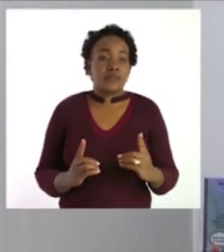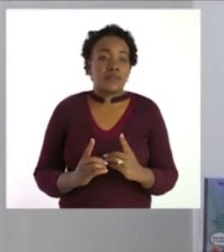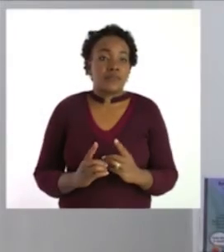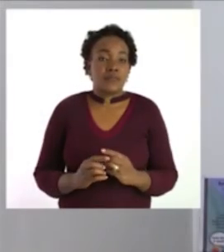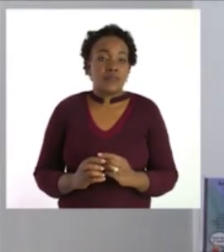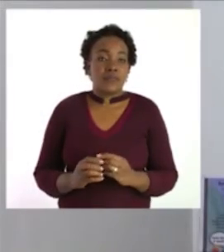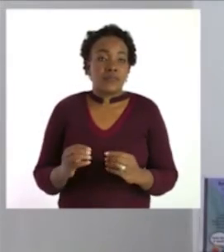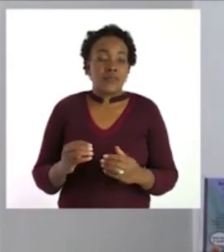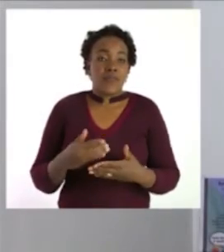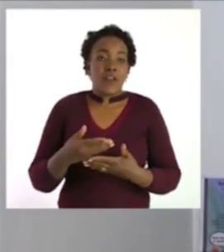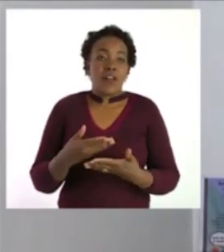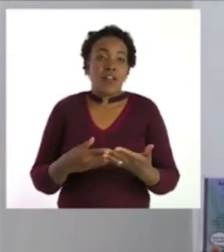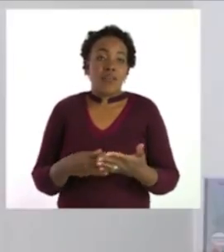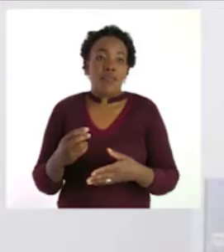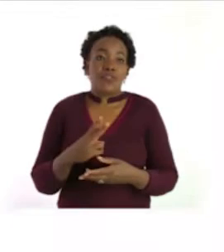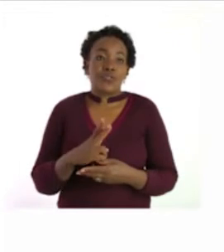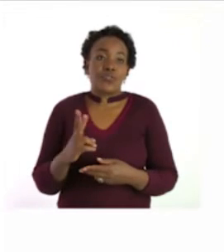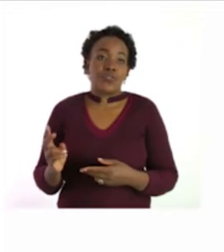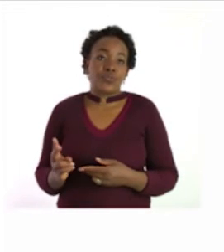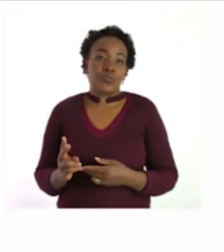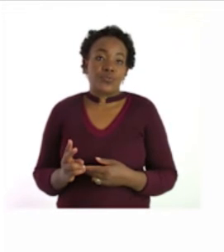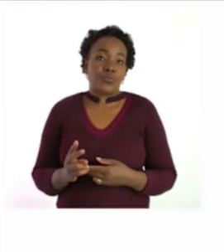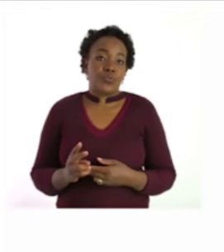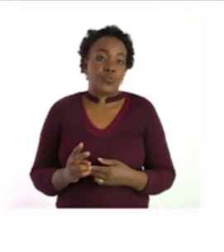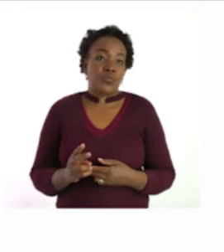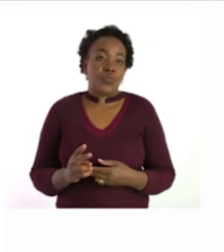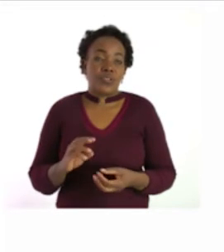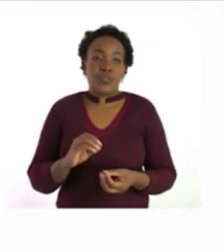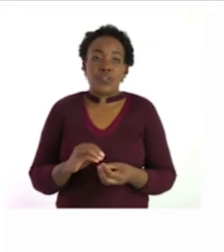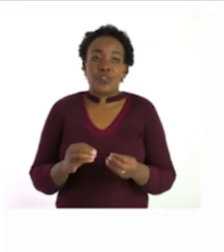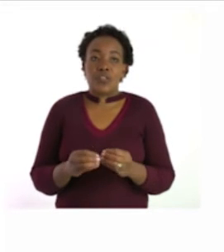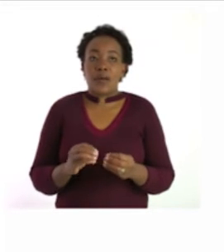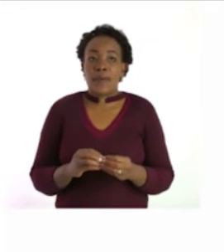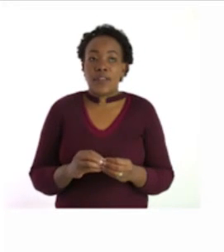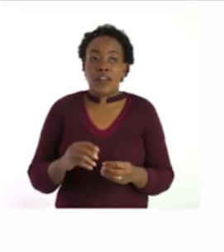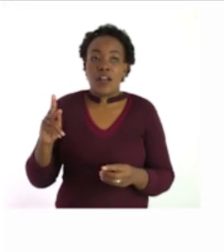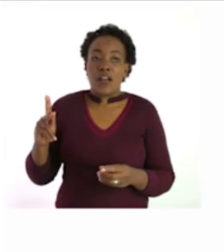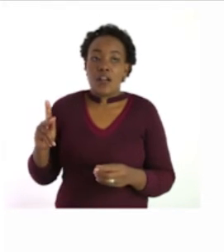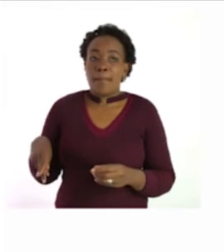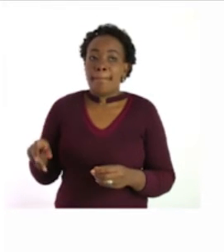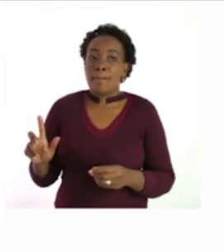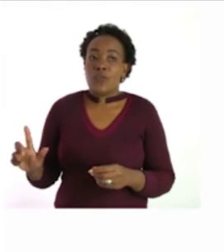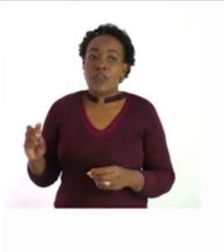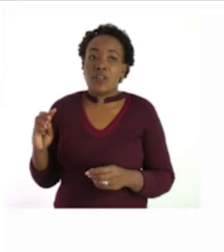Let's now move on to page 22, where we are going to talk about plural nouns.